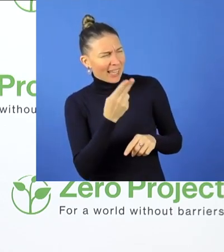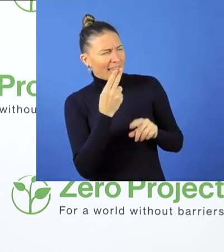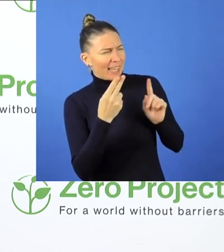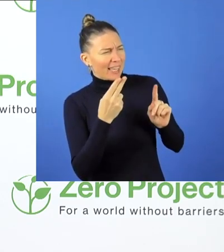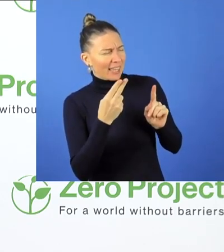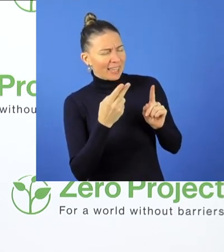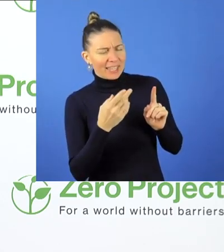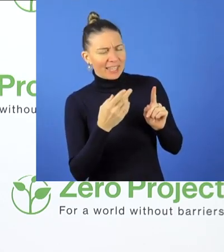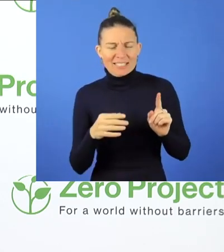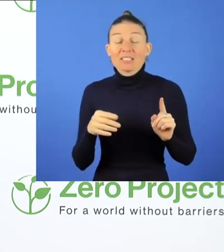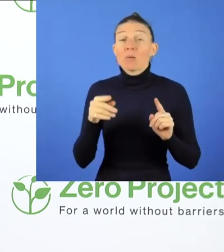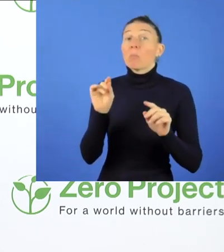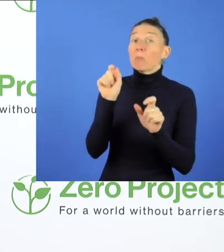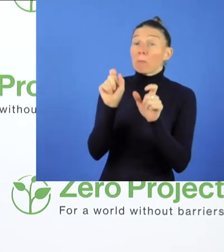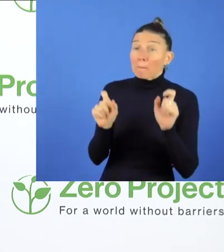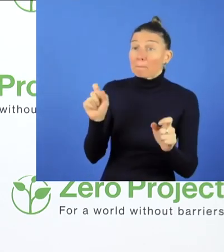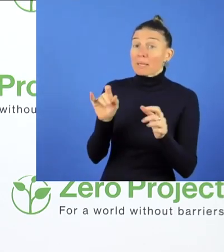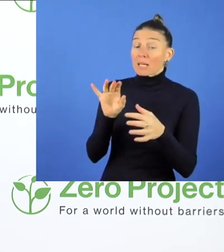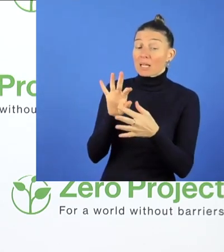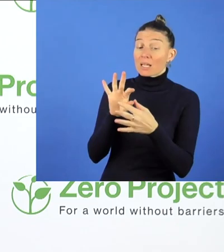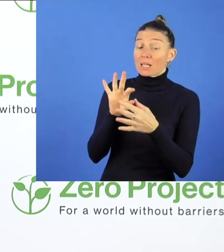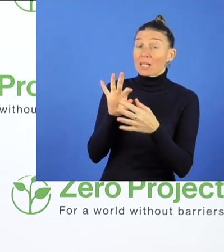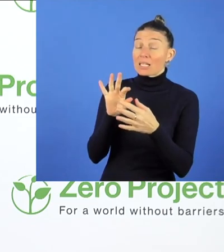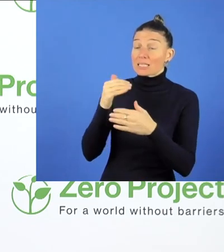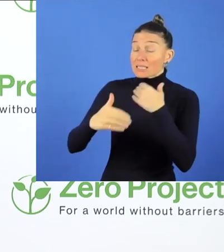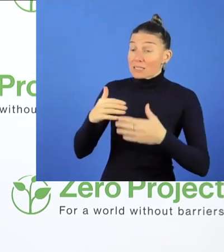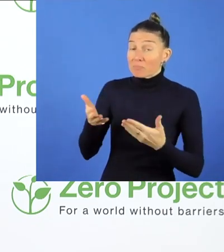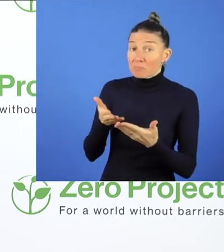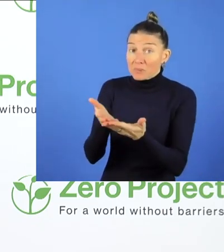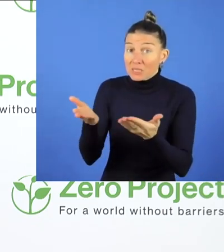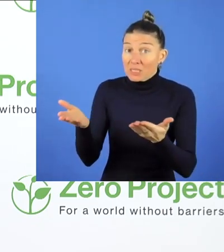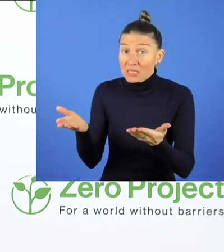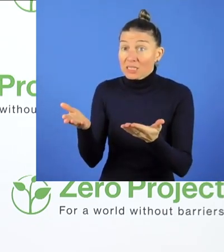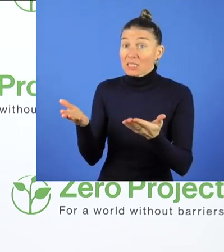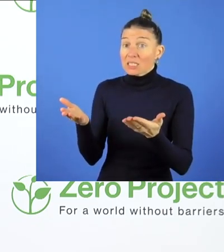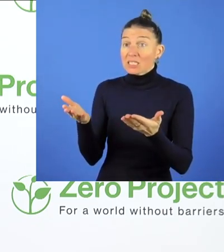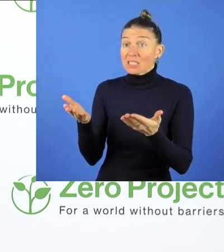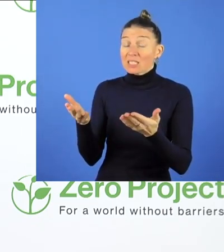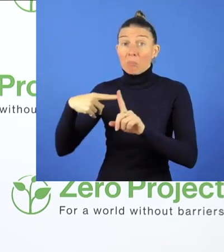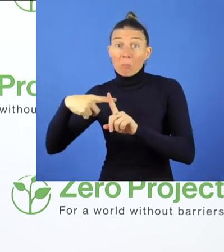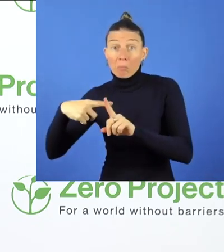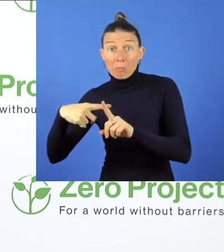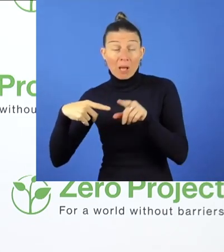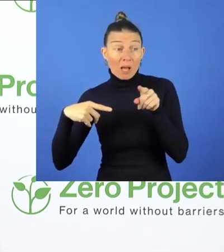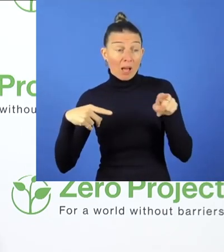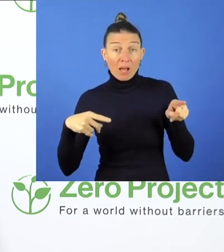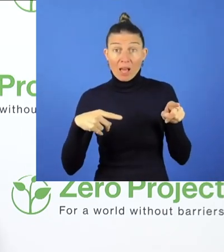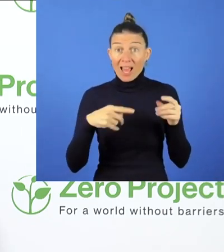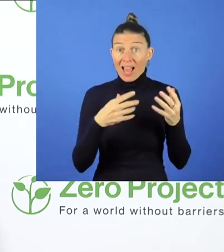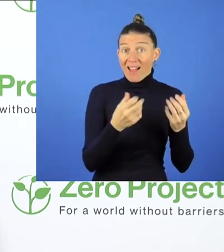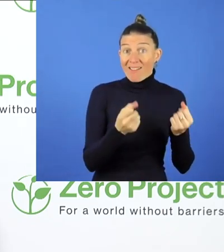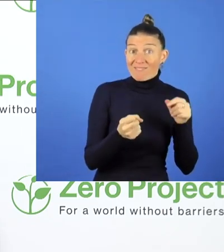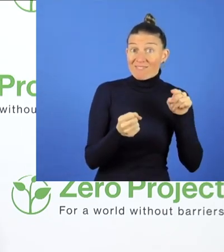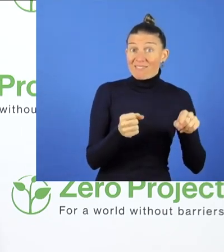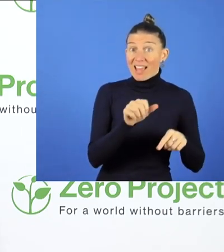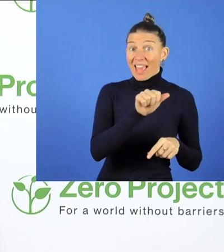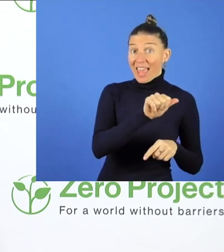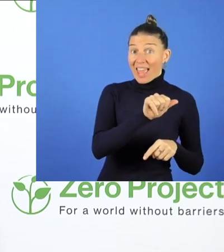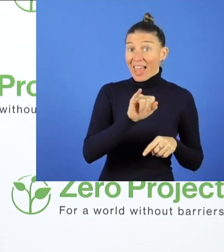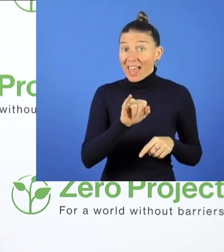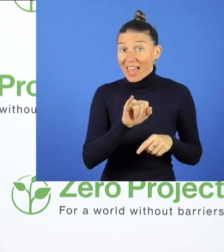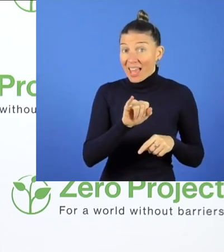with disabilities. Would you think this gets becomes a more exclusive